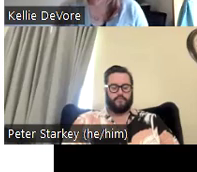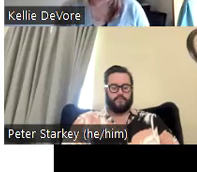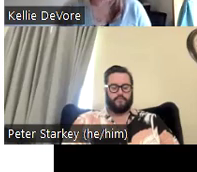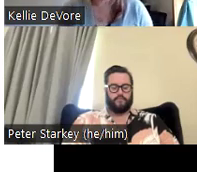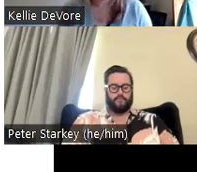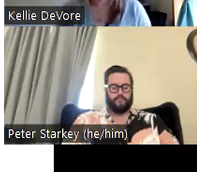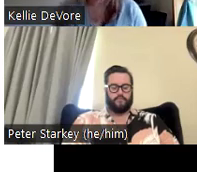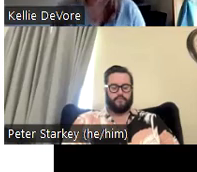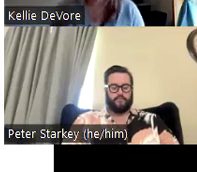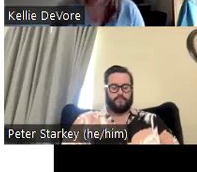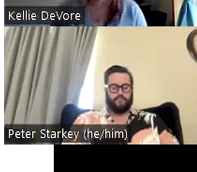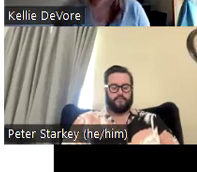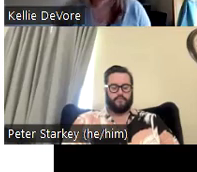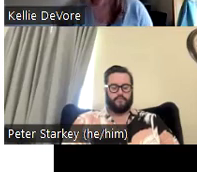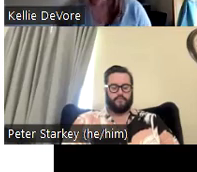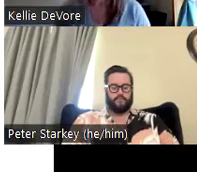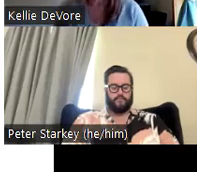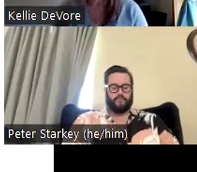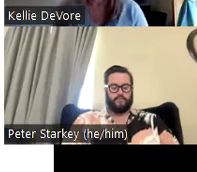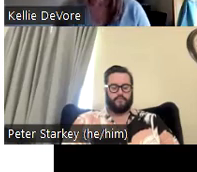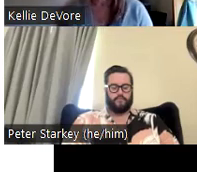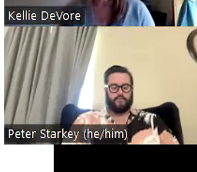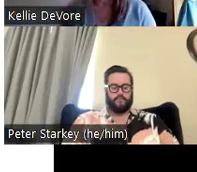to should count as well, I think,